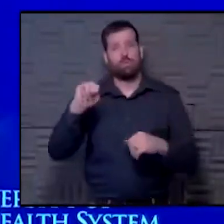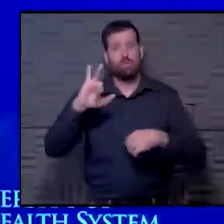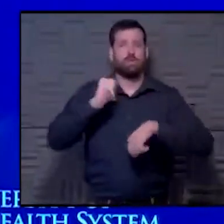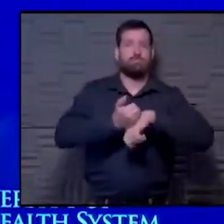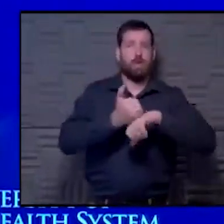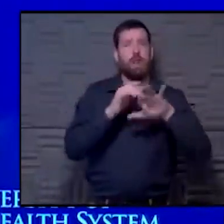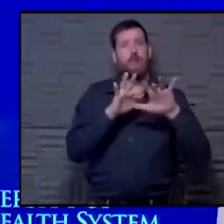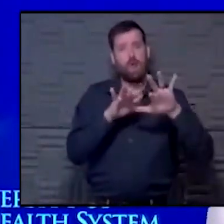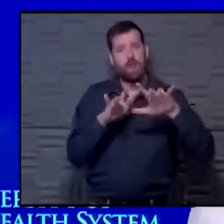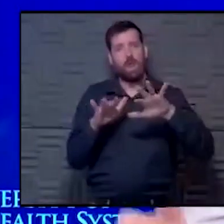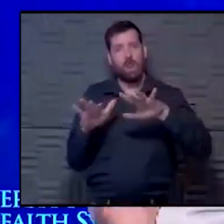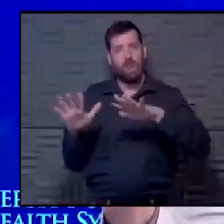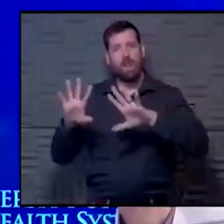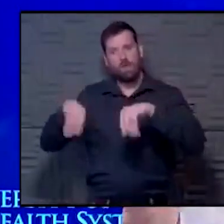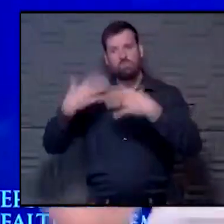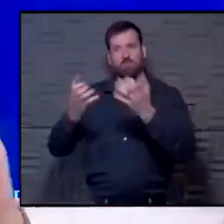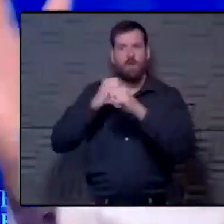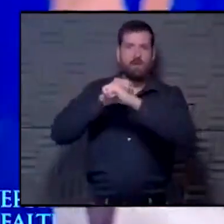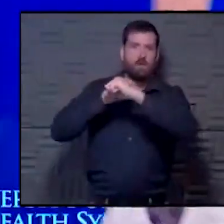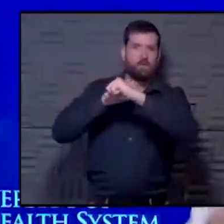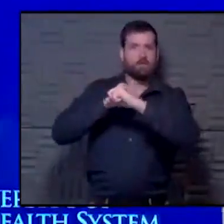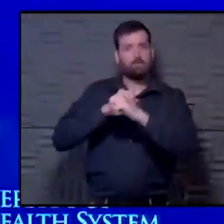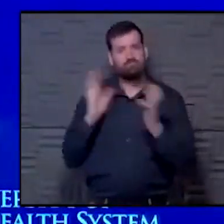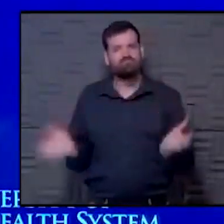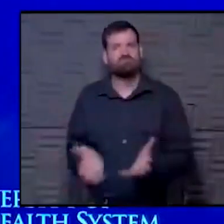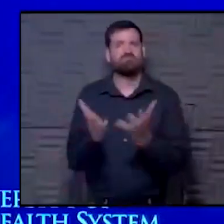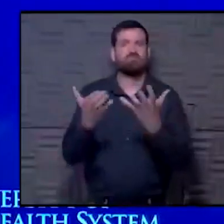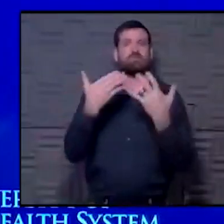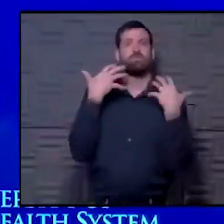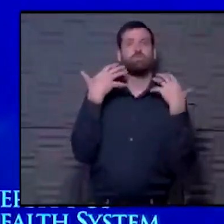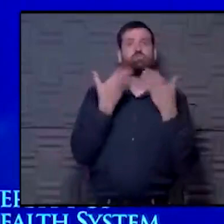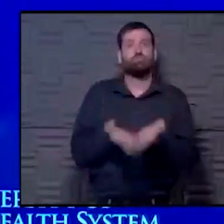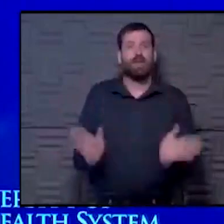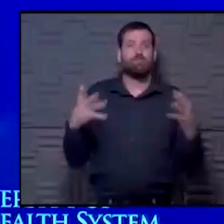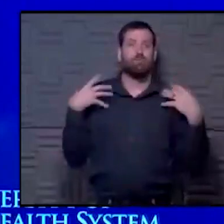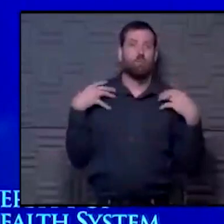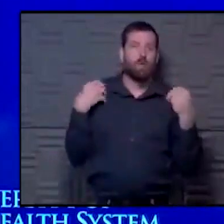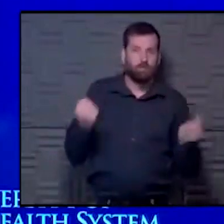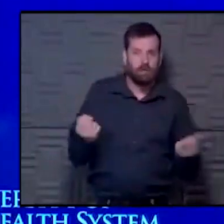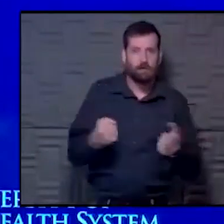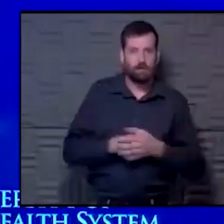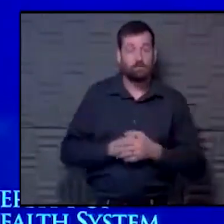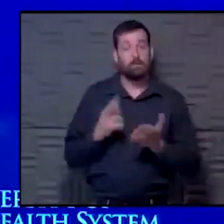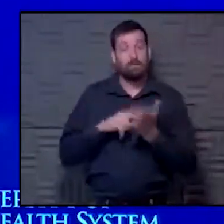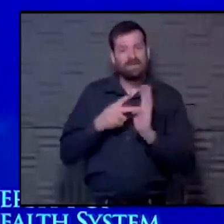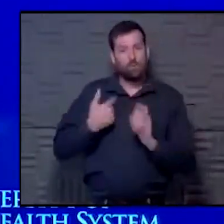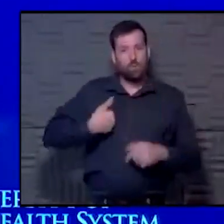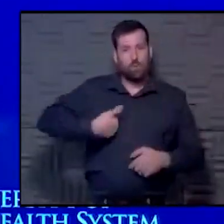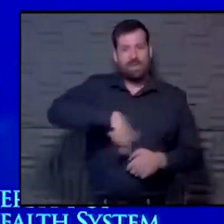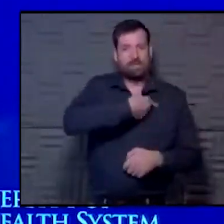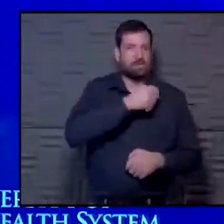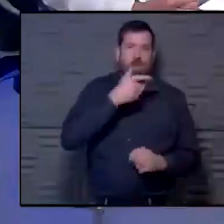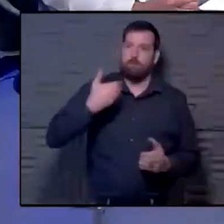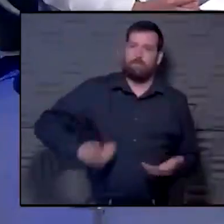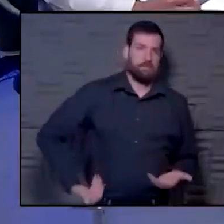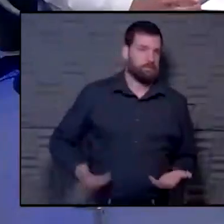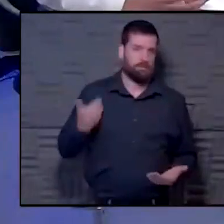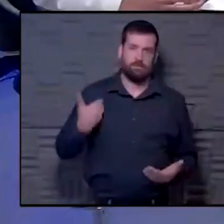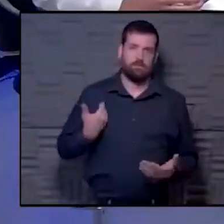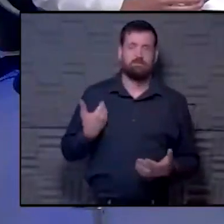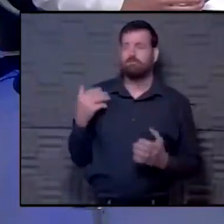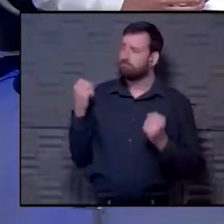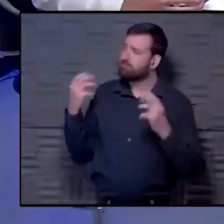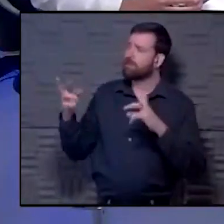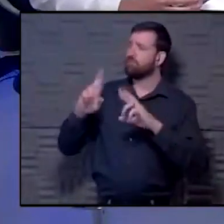domestic tranquility, provide for the common defense, promote the general welfare. That means we, not I. Yeah, but there's so many reasons as